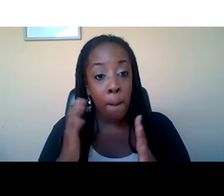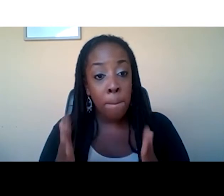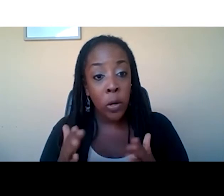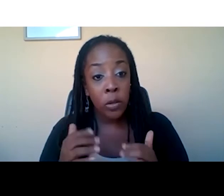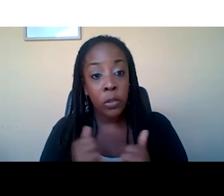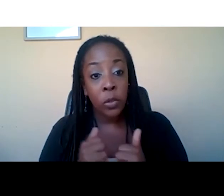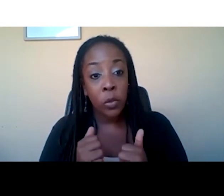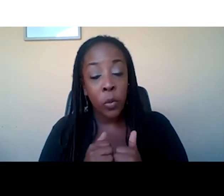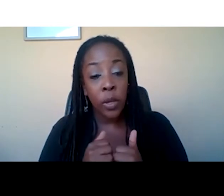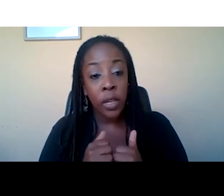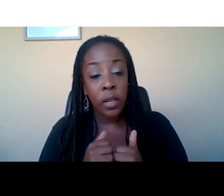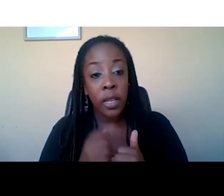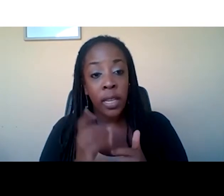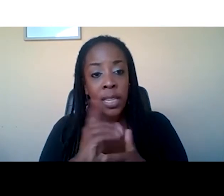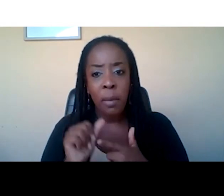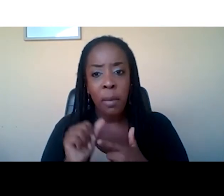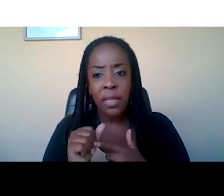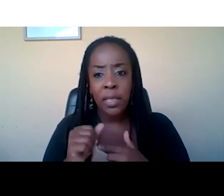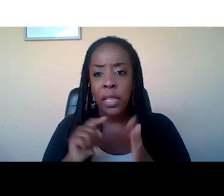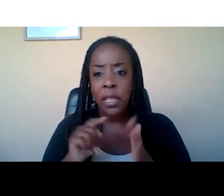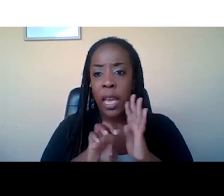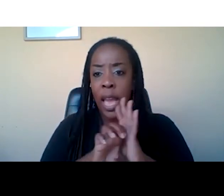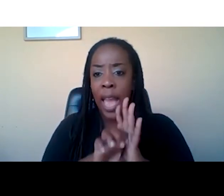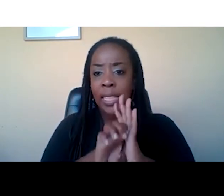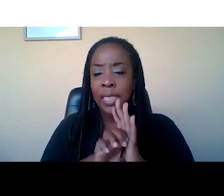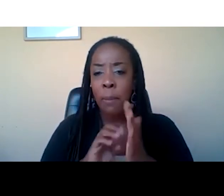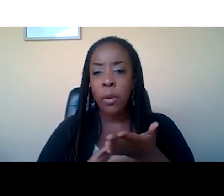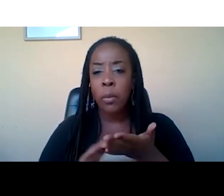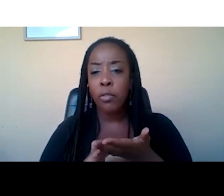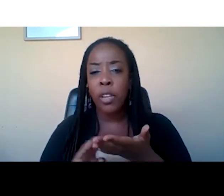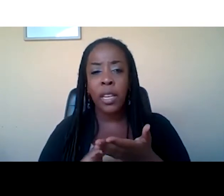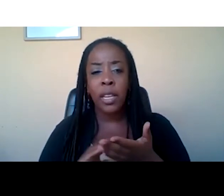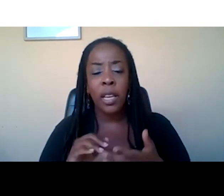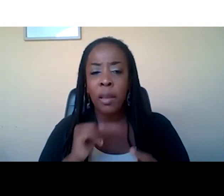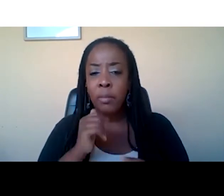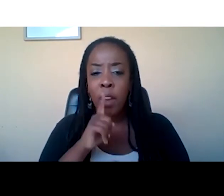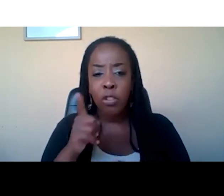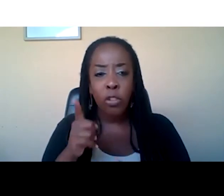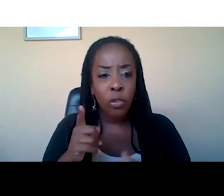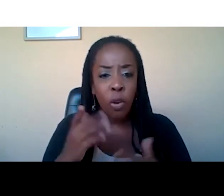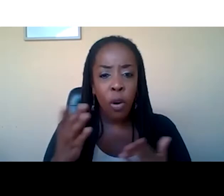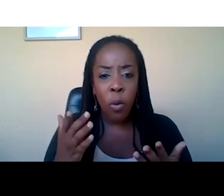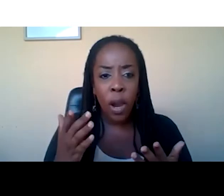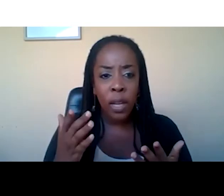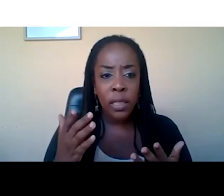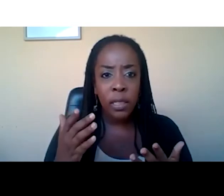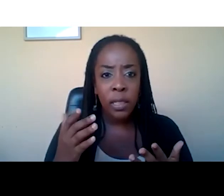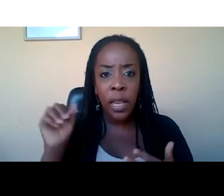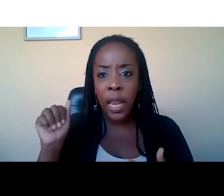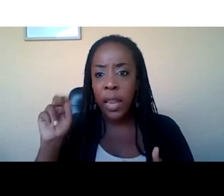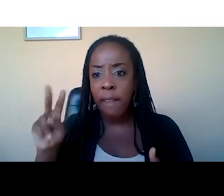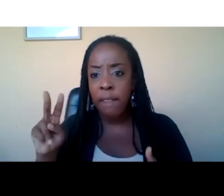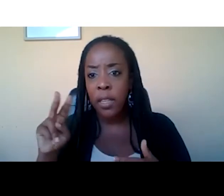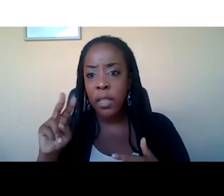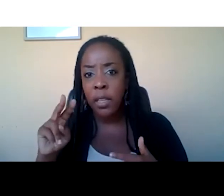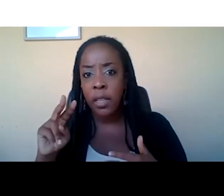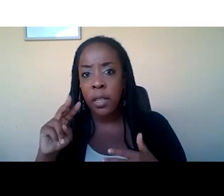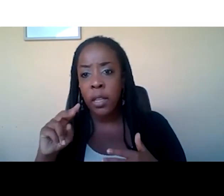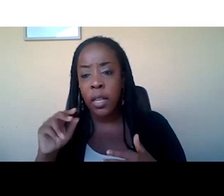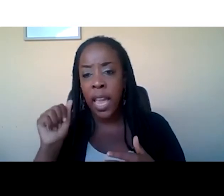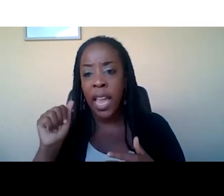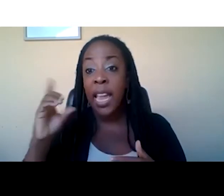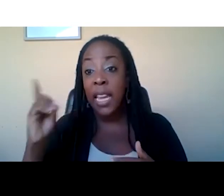Braille? I'm not quite sure if one of you could clarify what ADs mean. I'm not quite sure what that is. Assistive